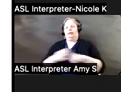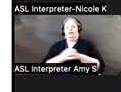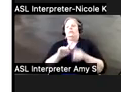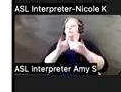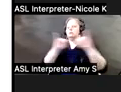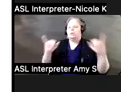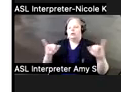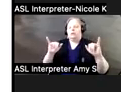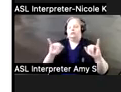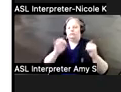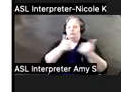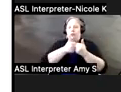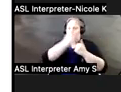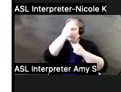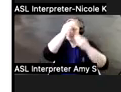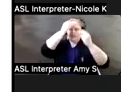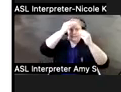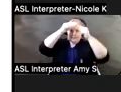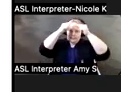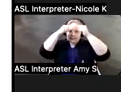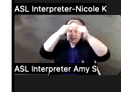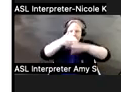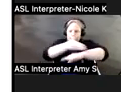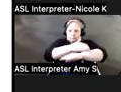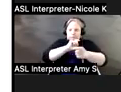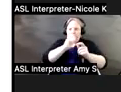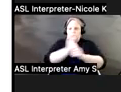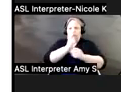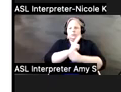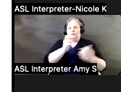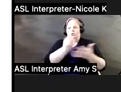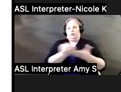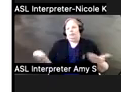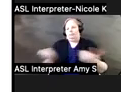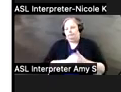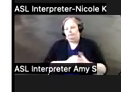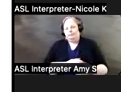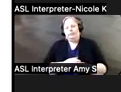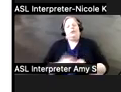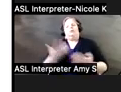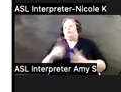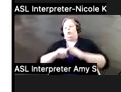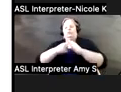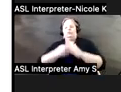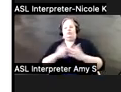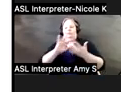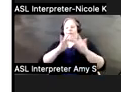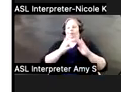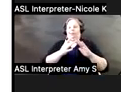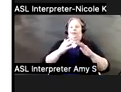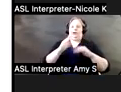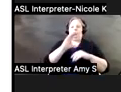time, challenging enough for them to also improve using the adaptive gaming equipment. So we don't want to start someone off with online Call of